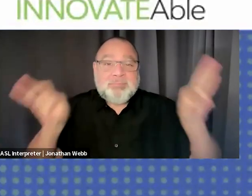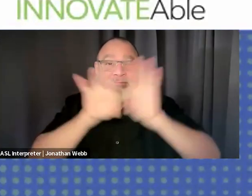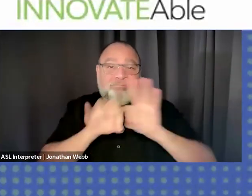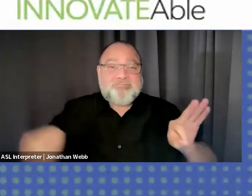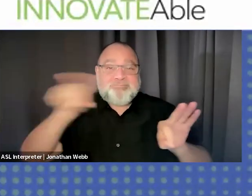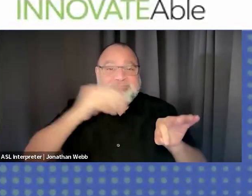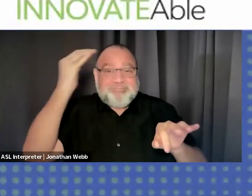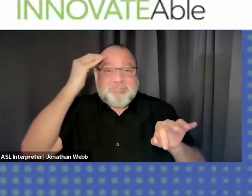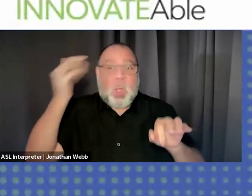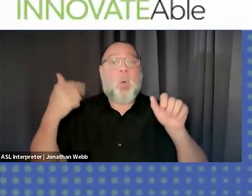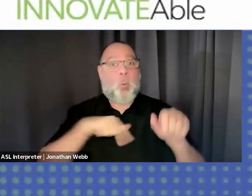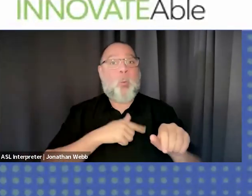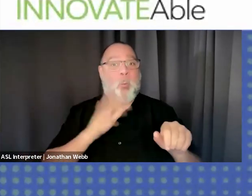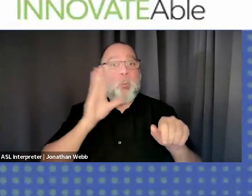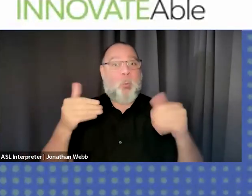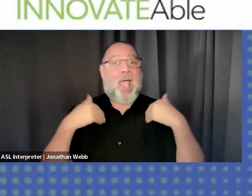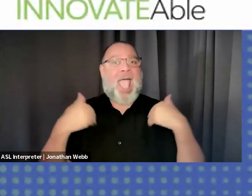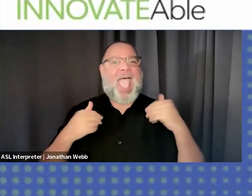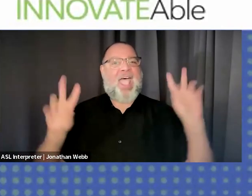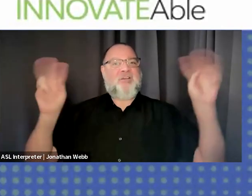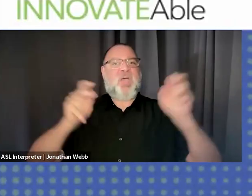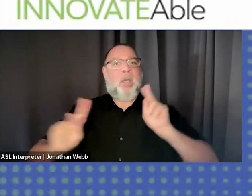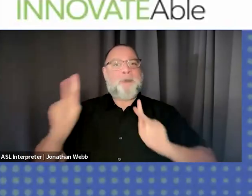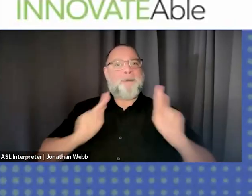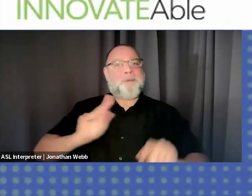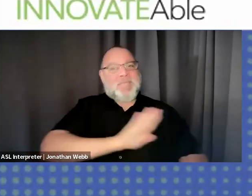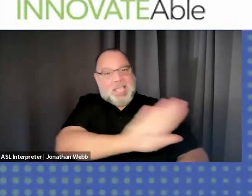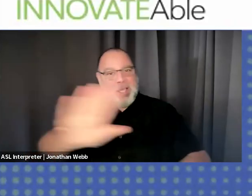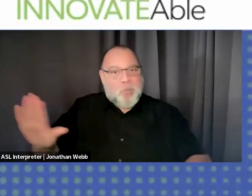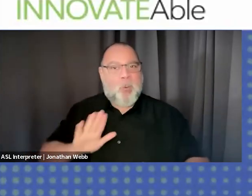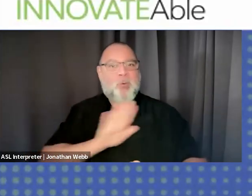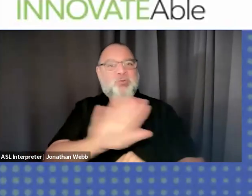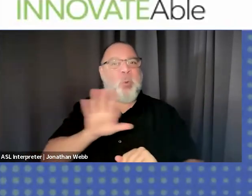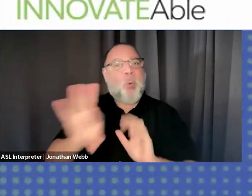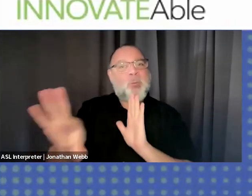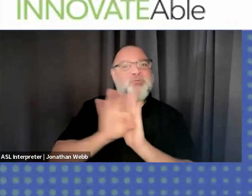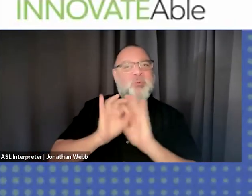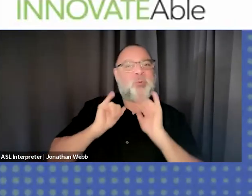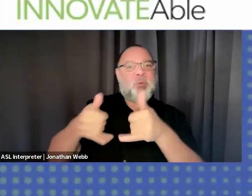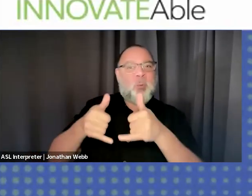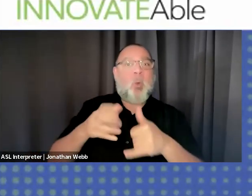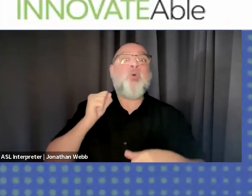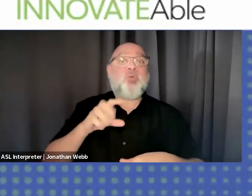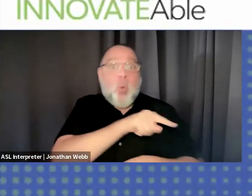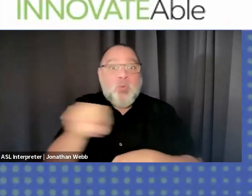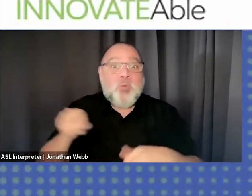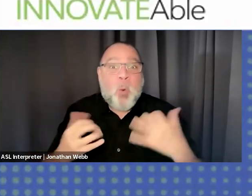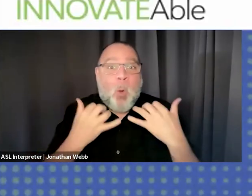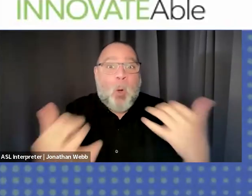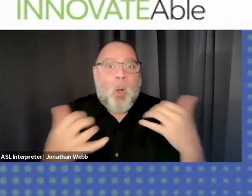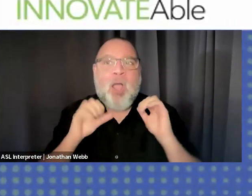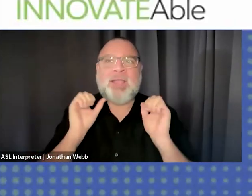People's Choice Award. This is one of my favorite parts. You, the audience, get to pick your favorite product of the day. Now,